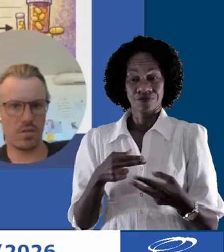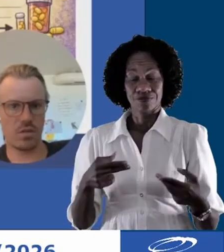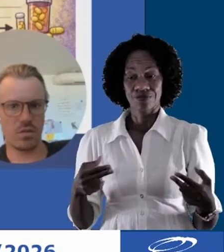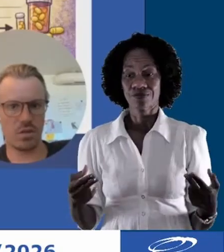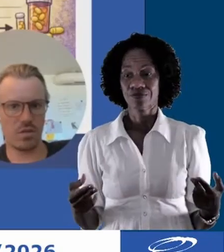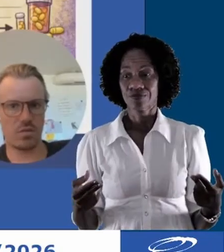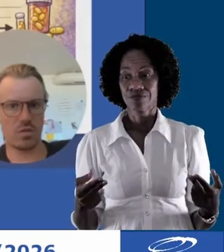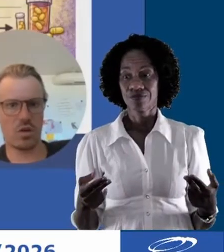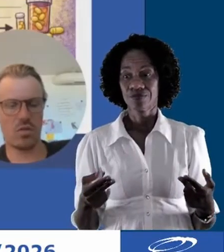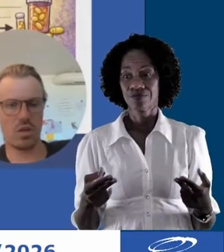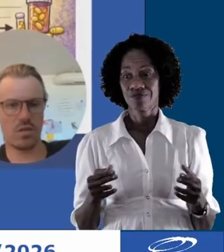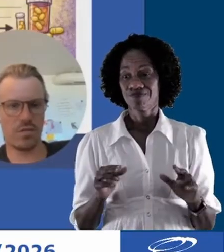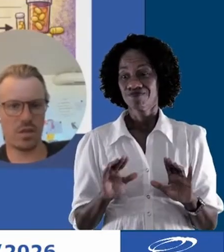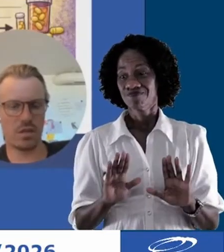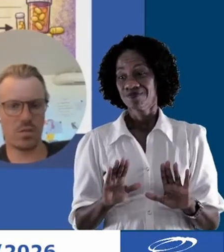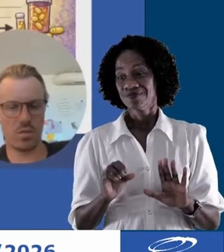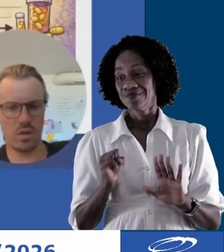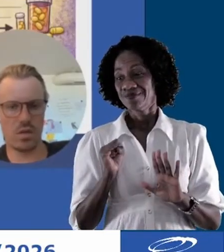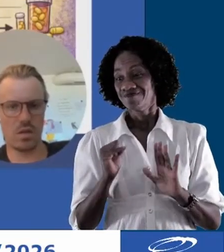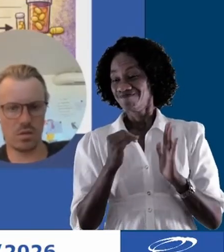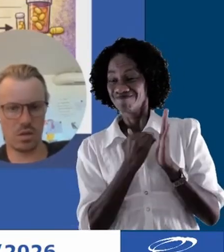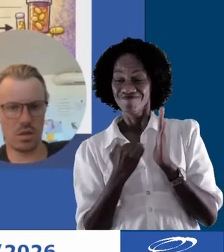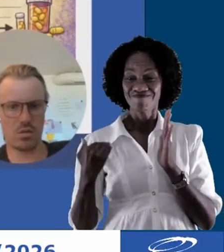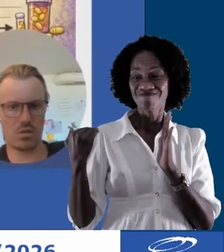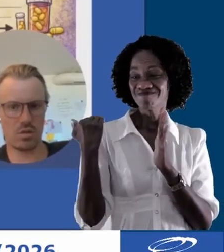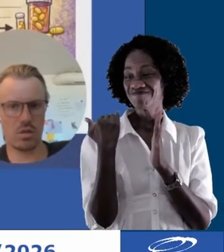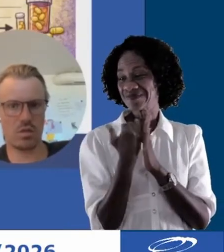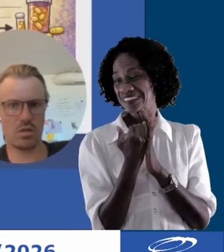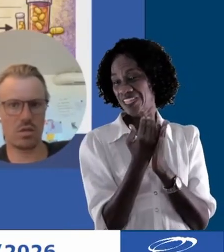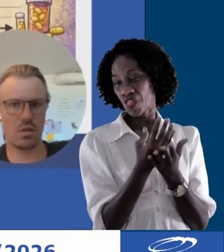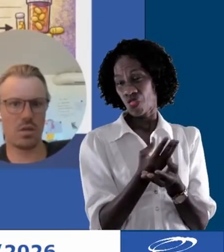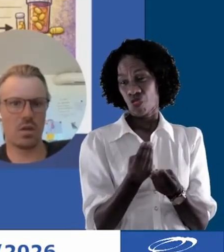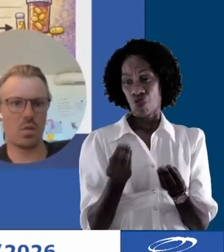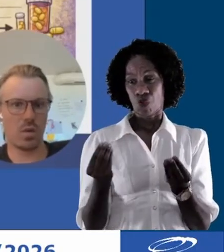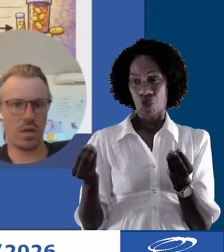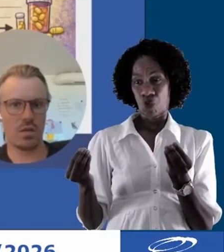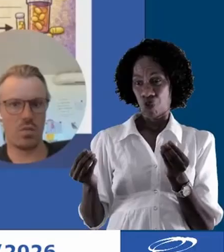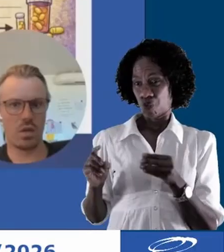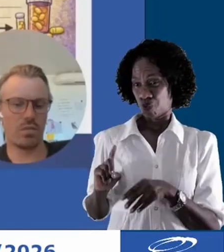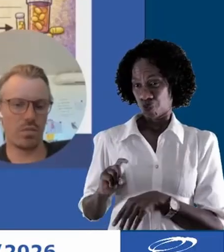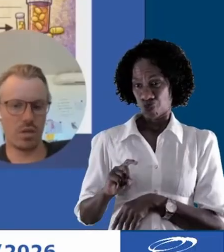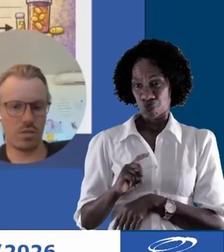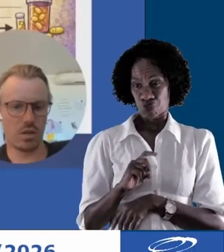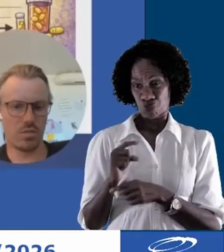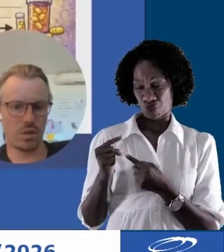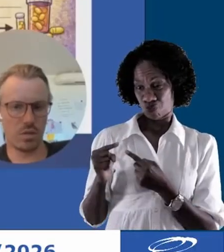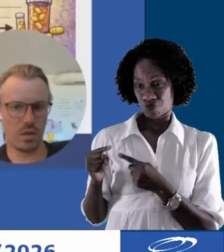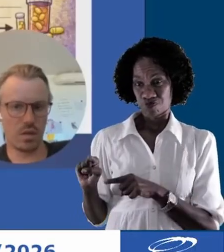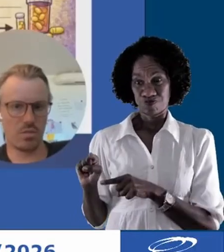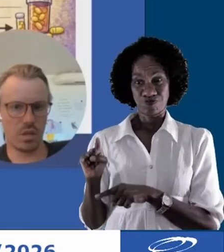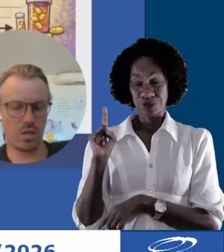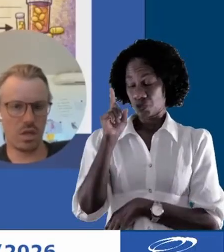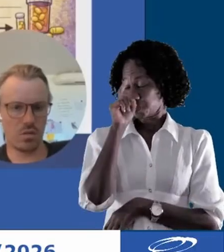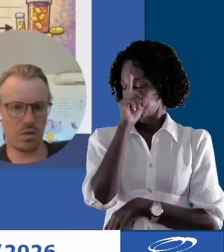be difficult to correlate efficacy with intracellular concentrations when we